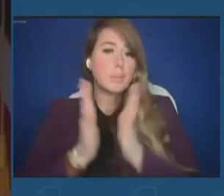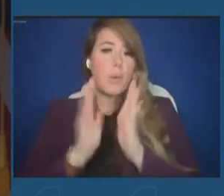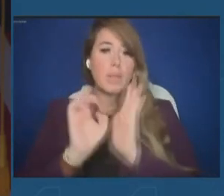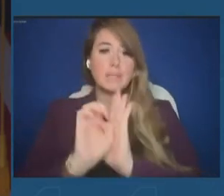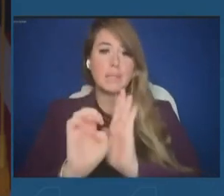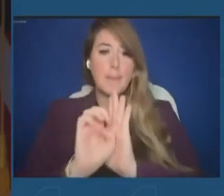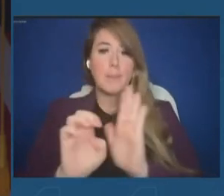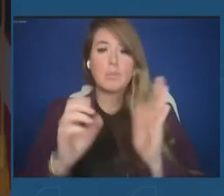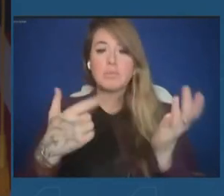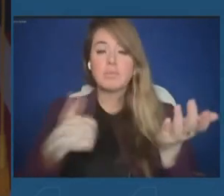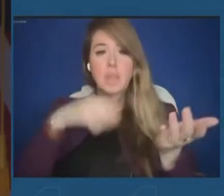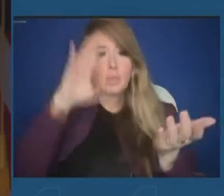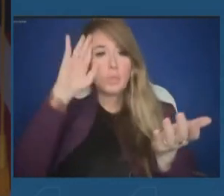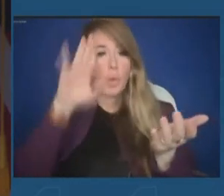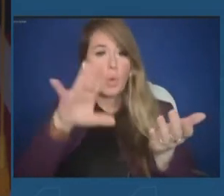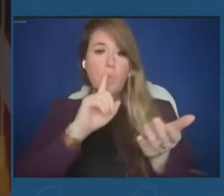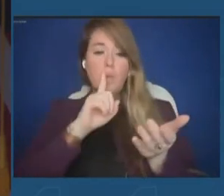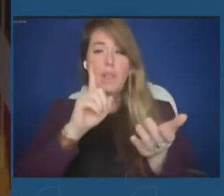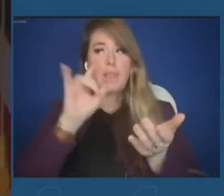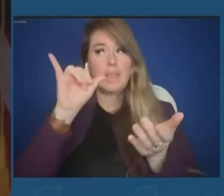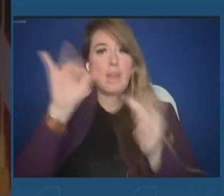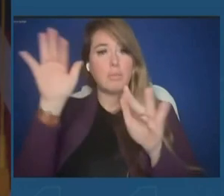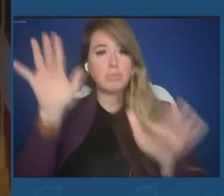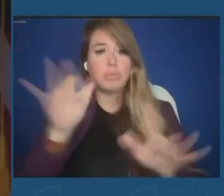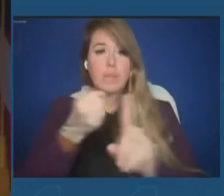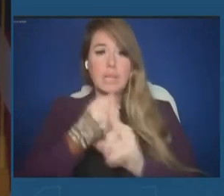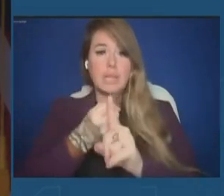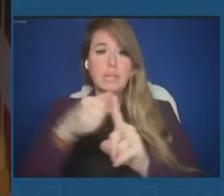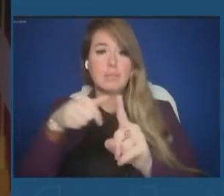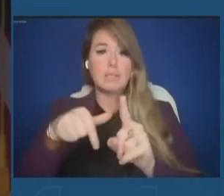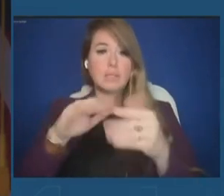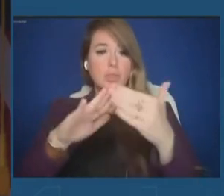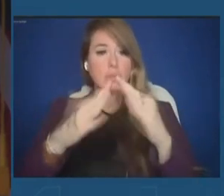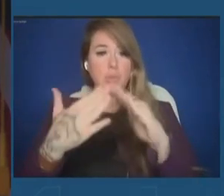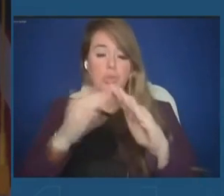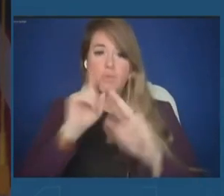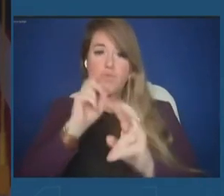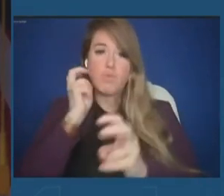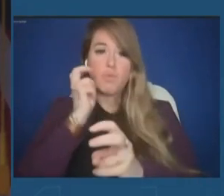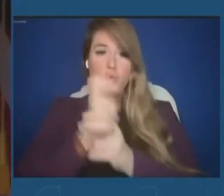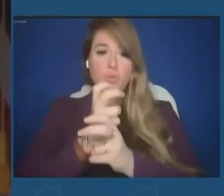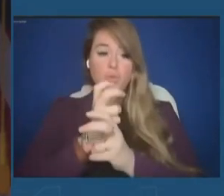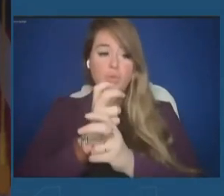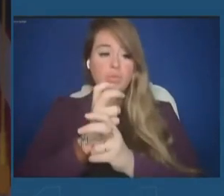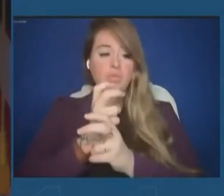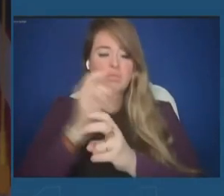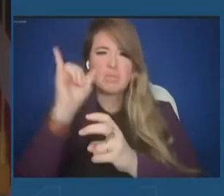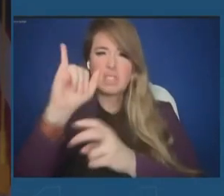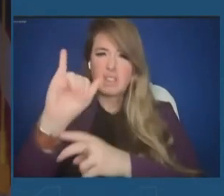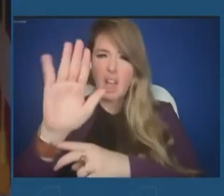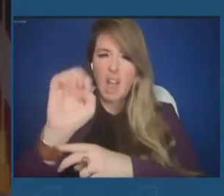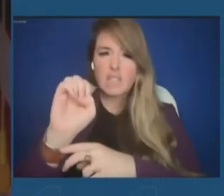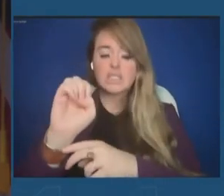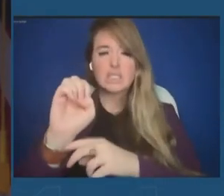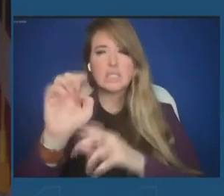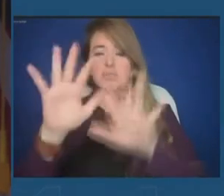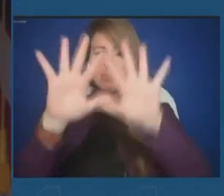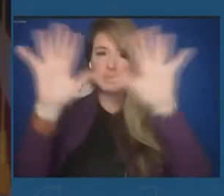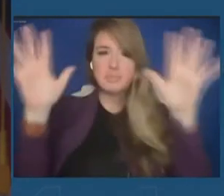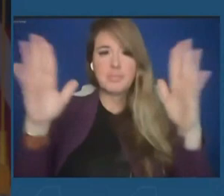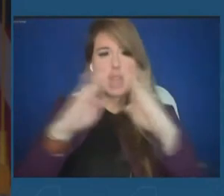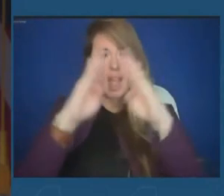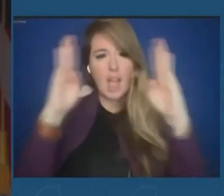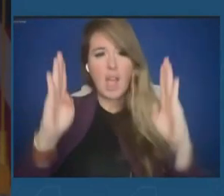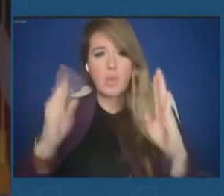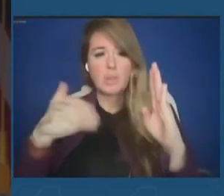know really hit this community so hard. Walls of ice, houses covered in ice that you couldn't